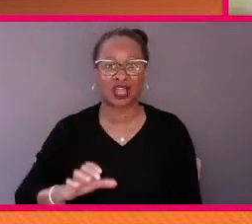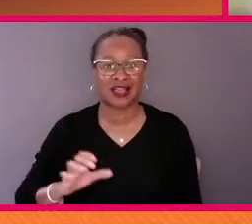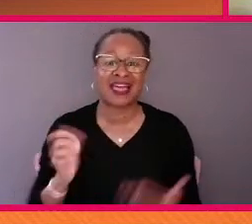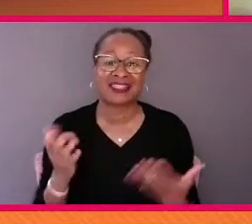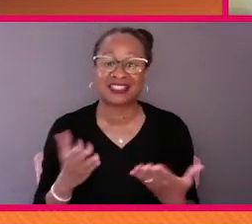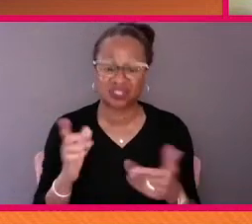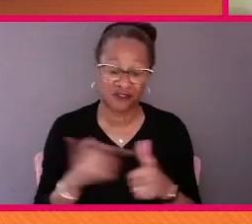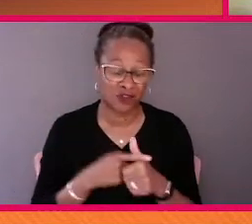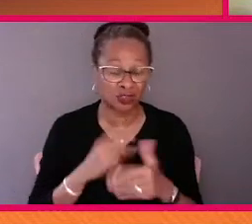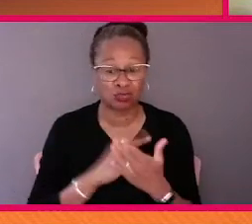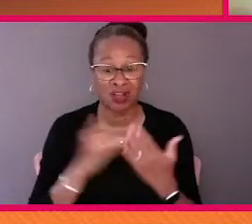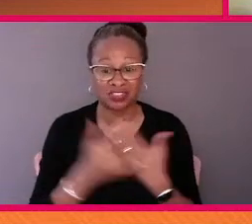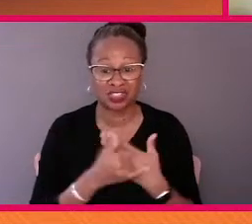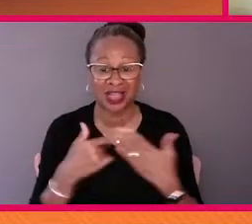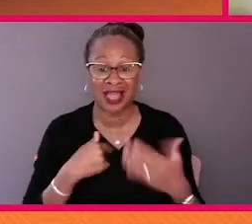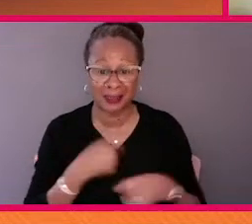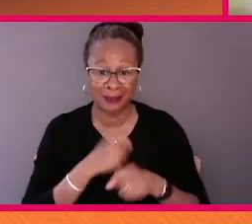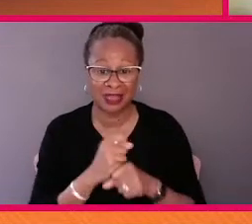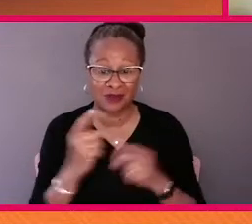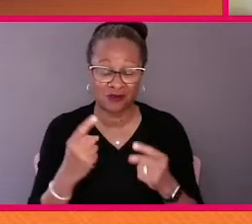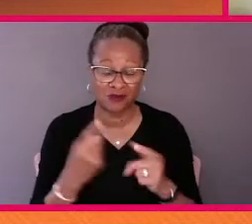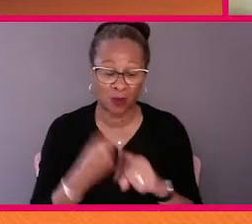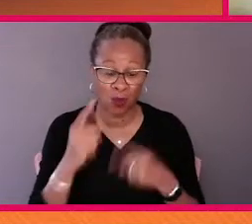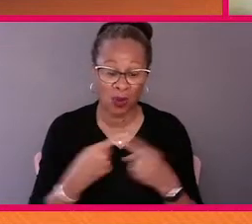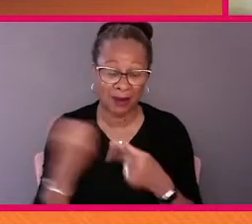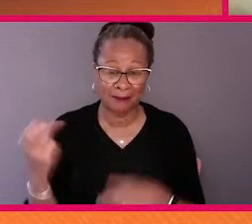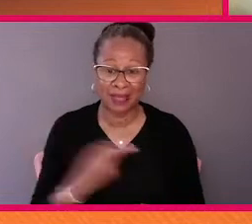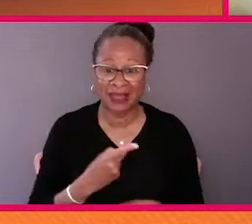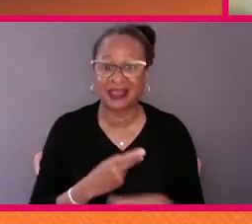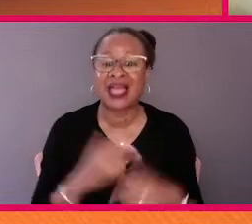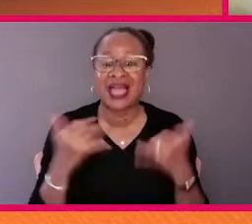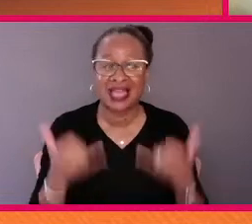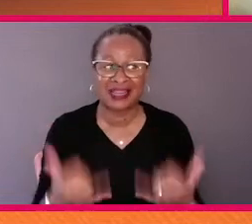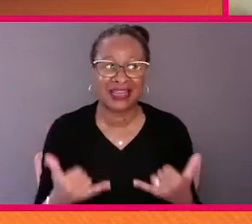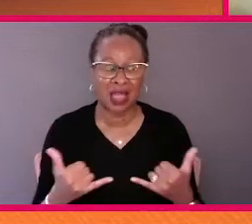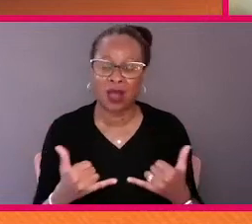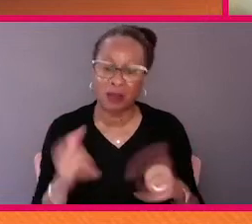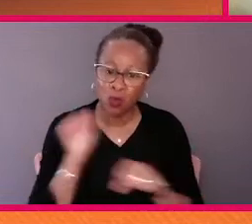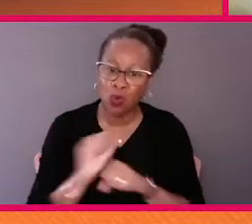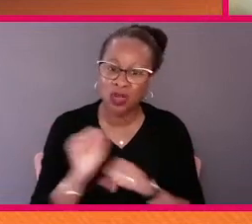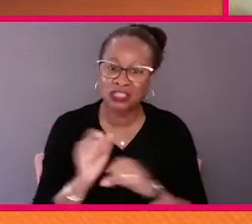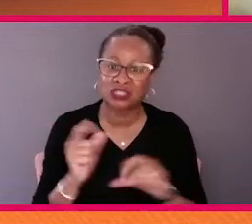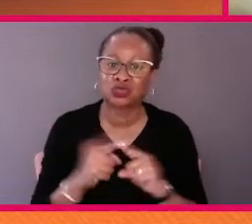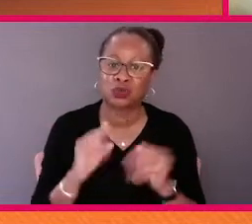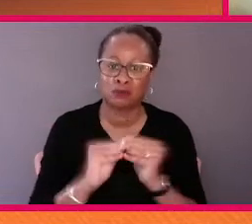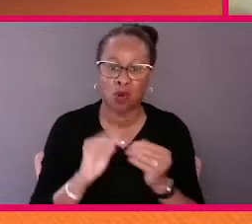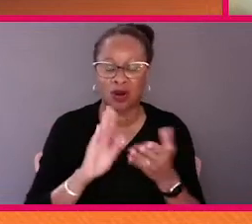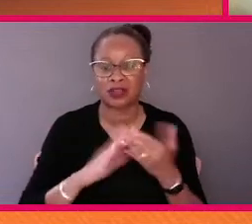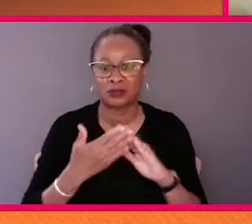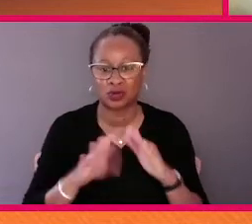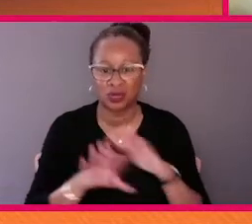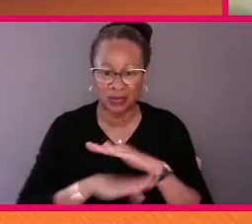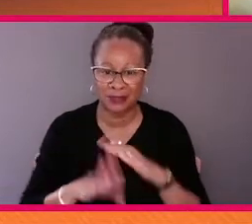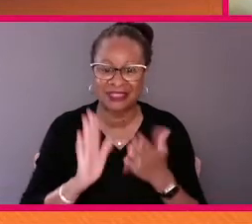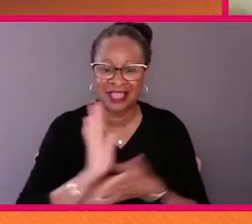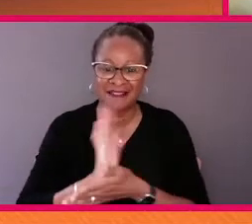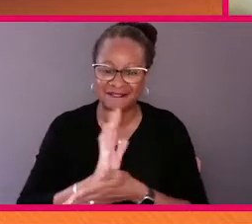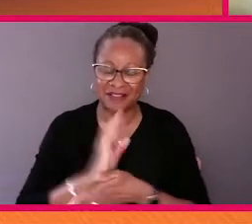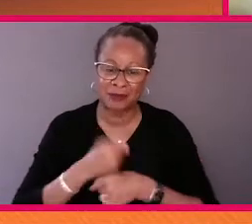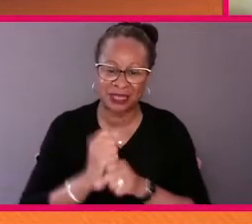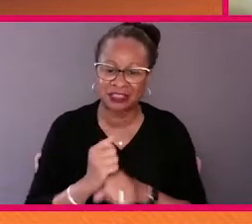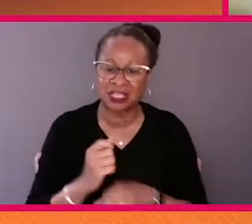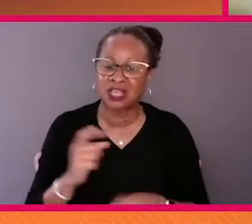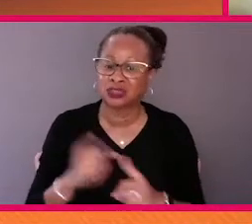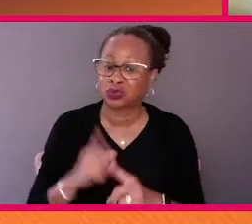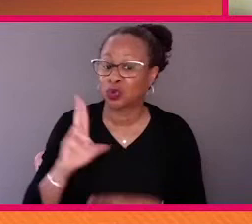made since I've moved back here, and I also am putting an effort towards more community-based filmmaking, and that doesn't, to Ursula's point, it